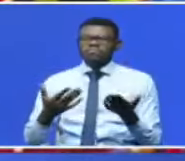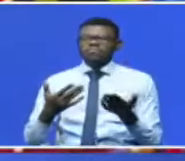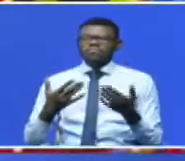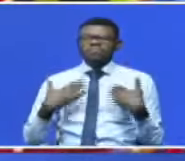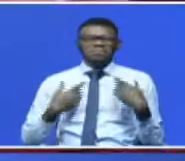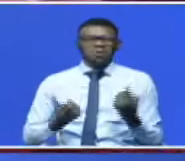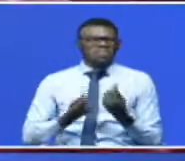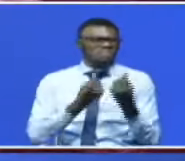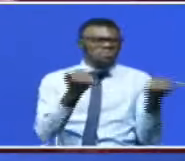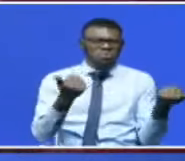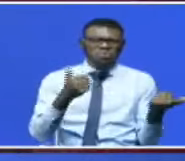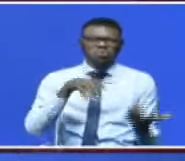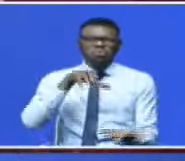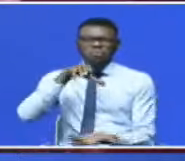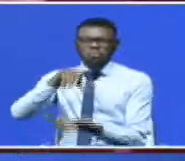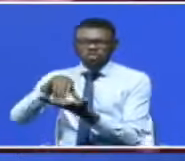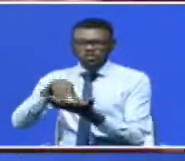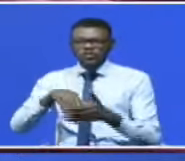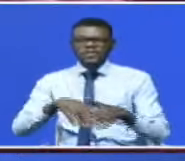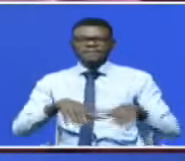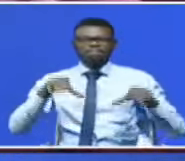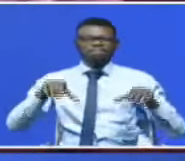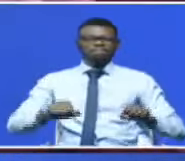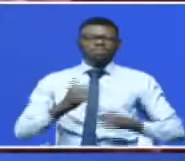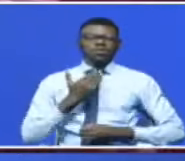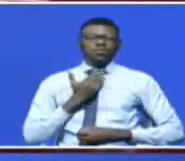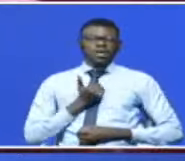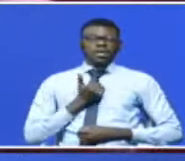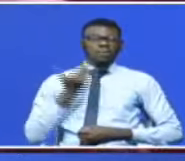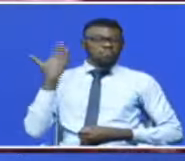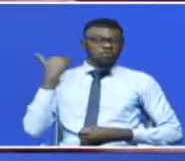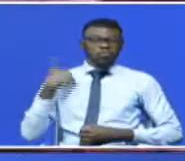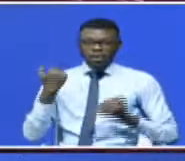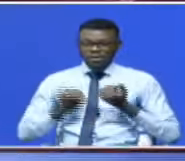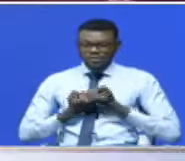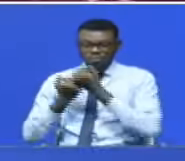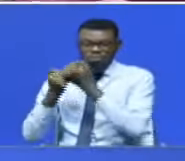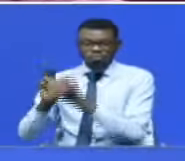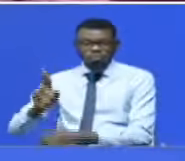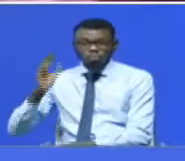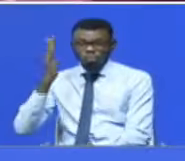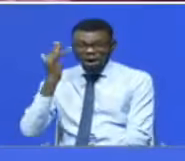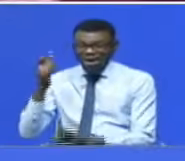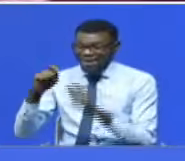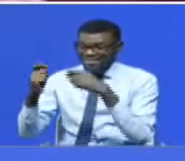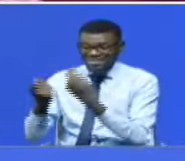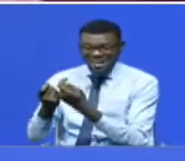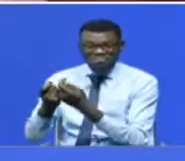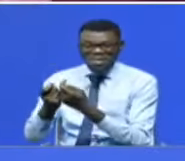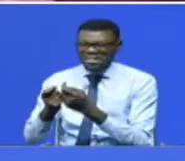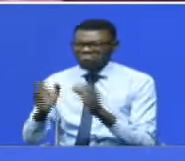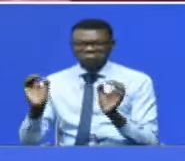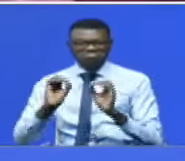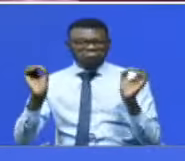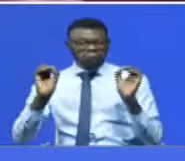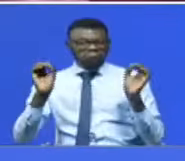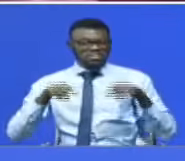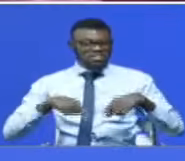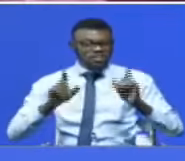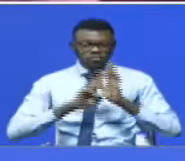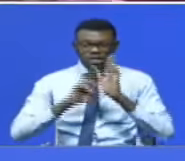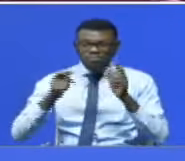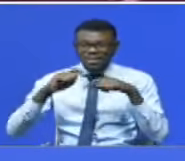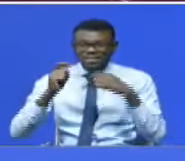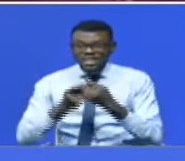few individuals. When I supported Uhuru Kenyatta, it was not because of his tribe. It was not because he represented any